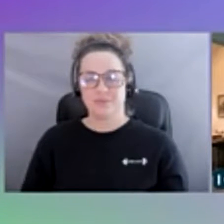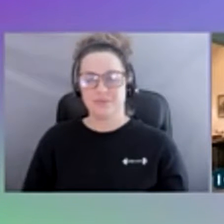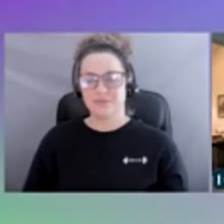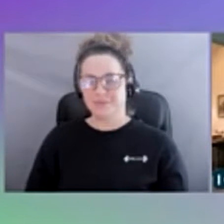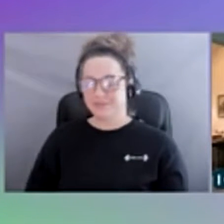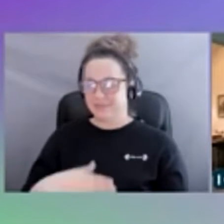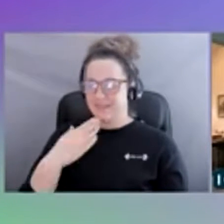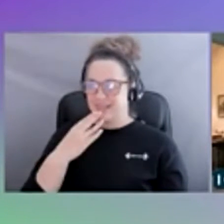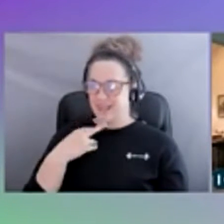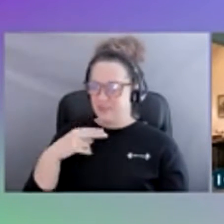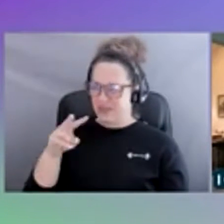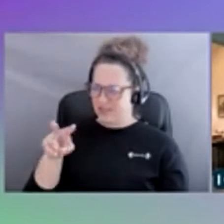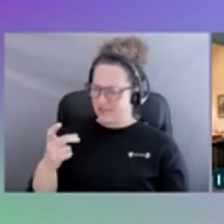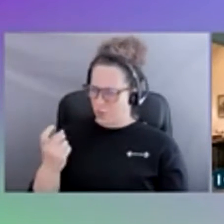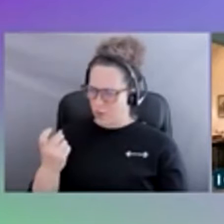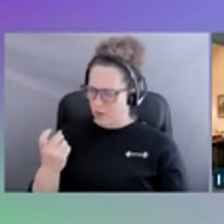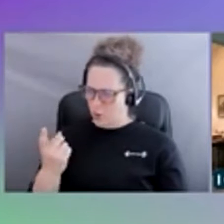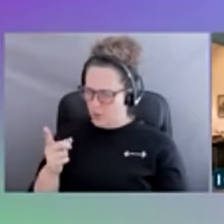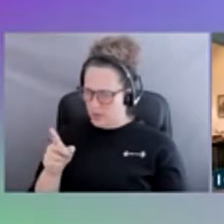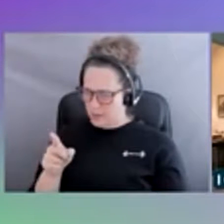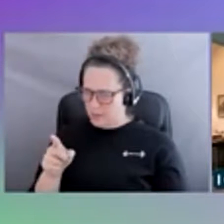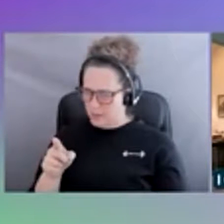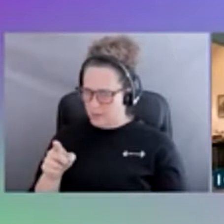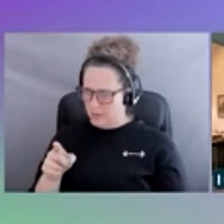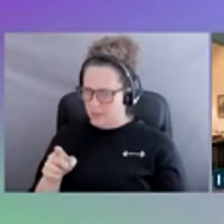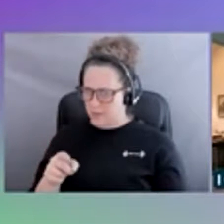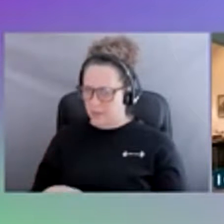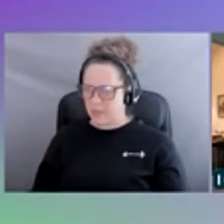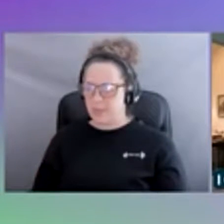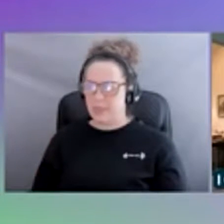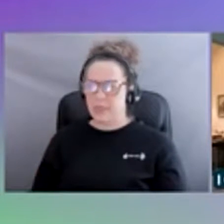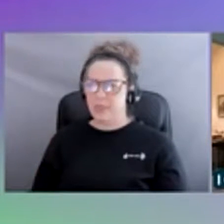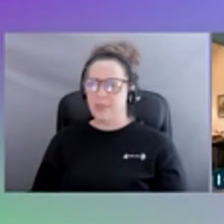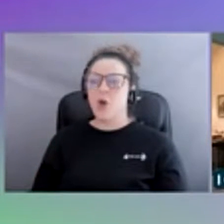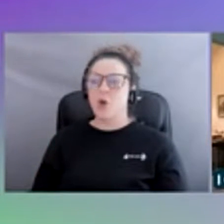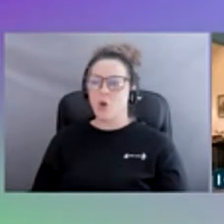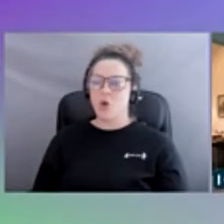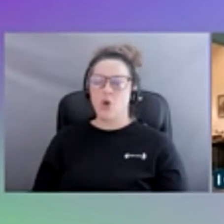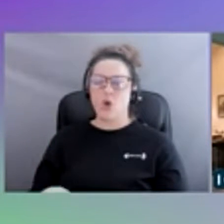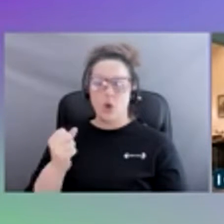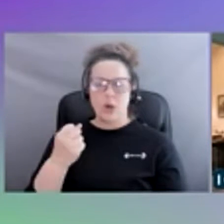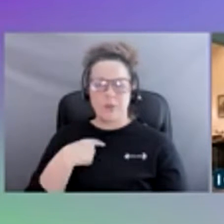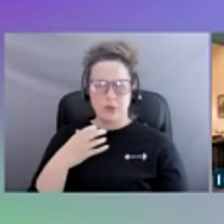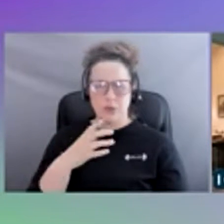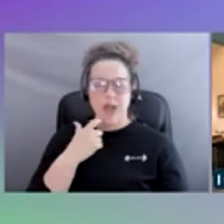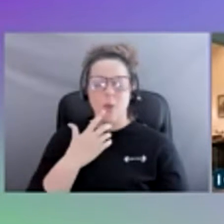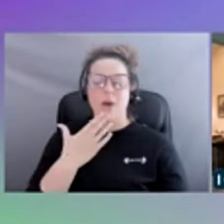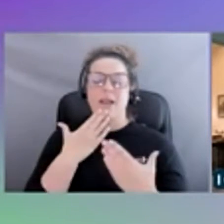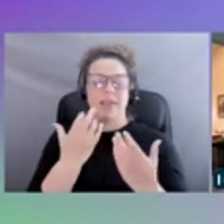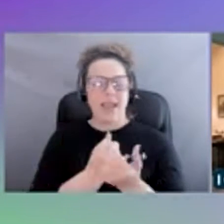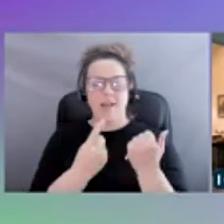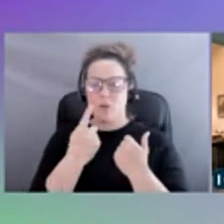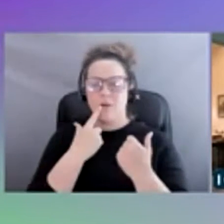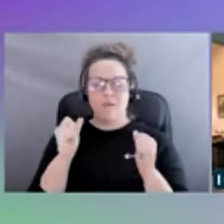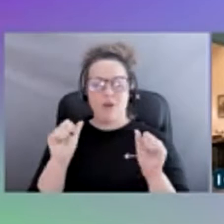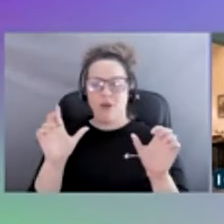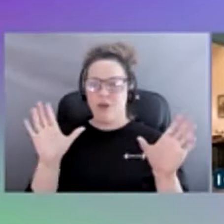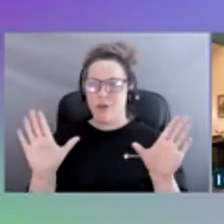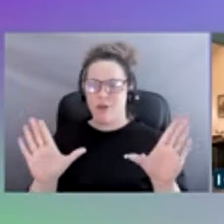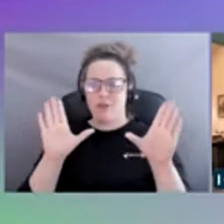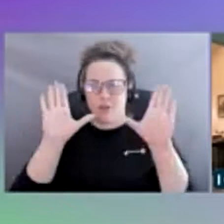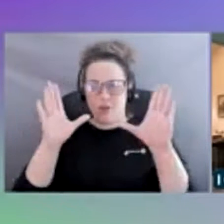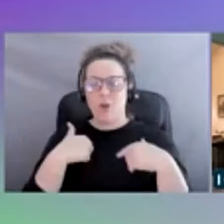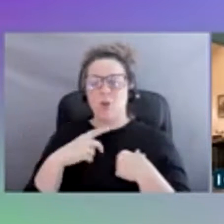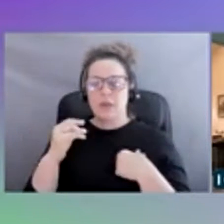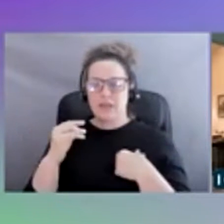Thank you. I'm going to just see if I can get one more in. Or let me do this. I want to thank everyone for all the great. We did